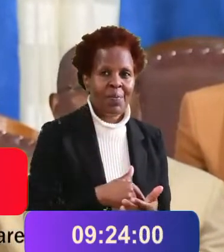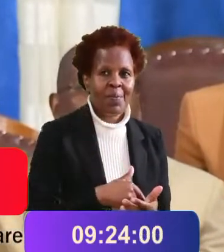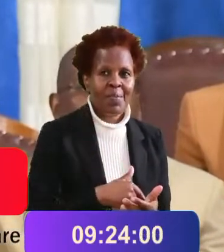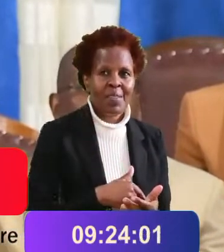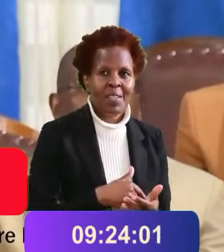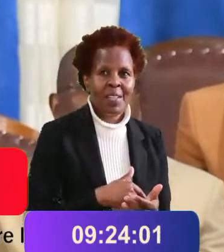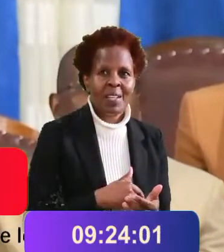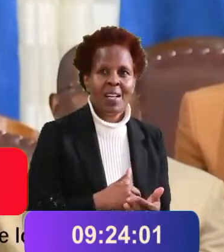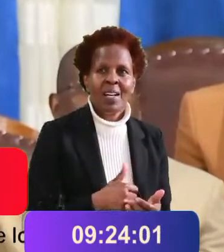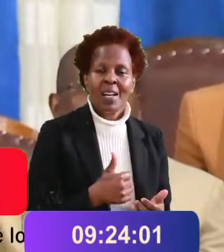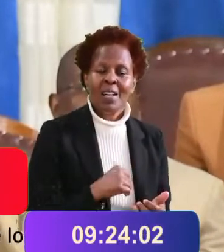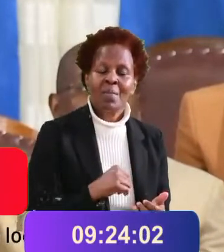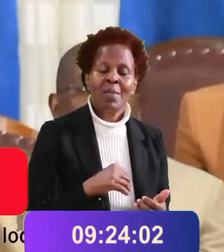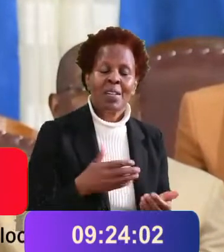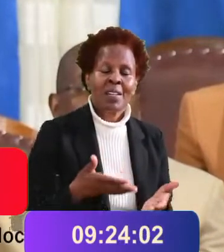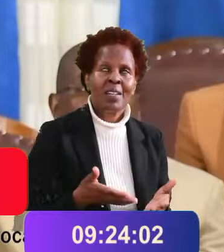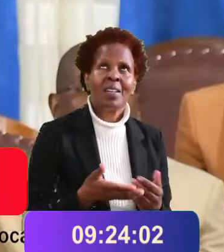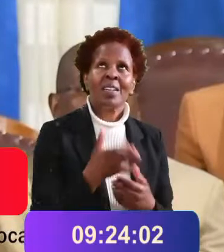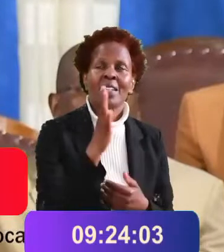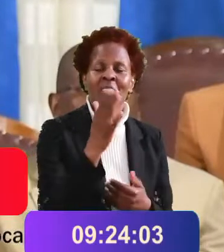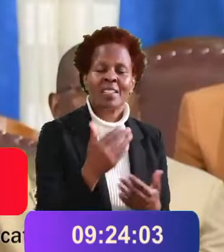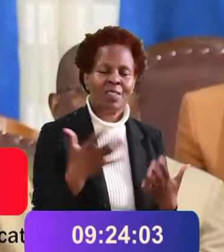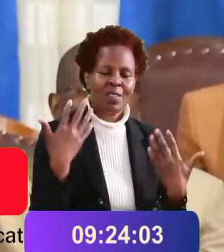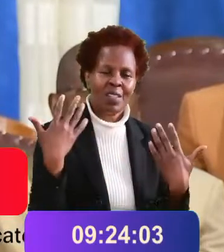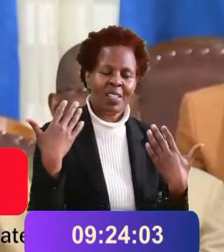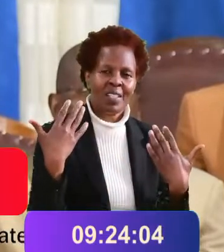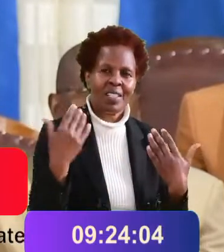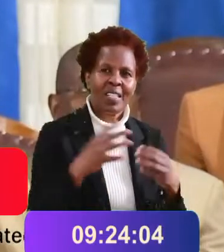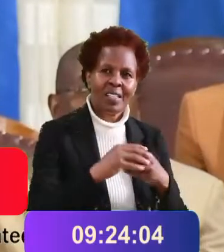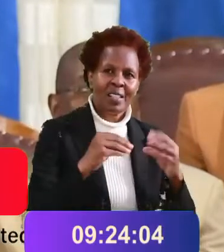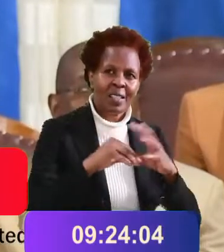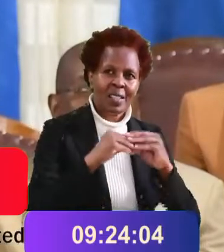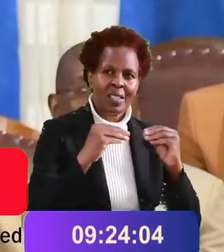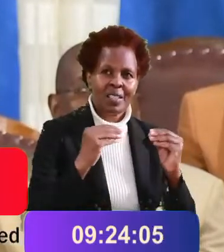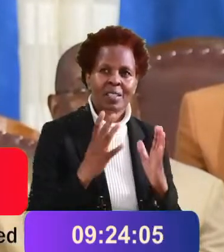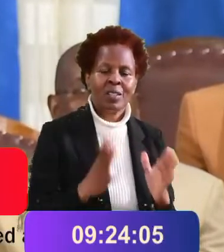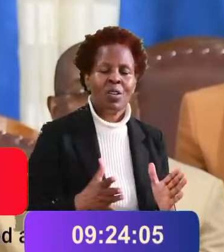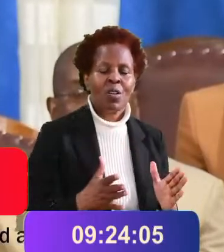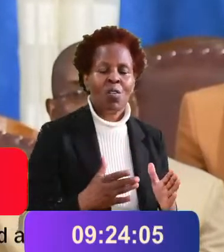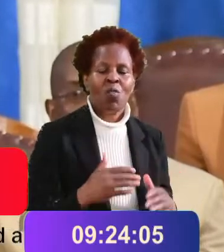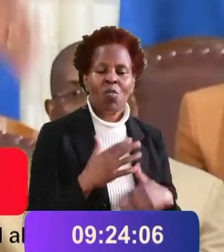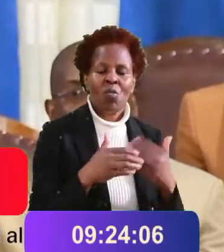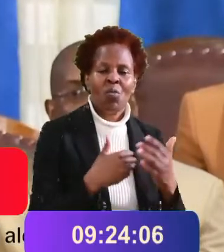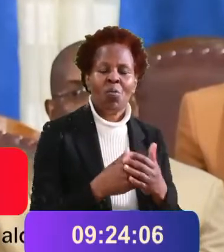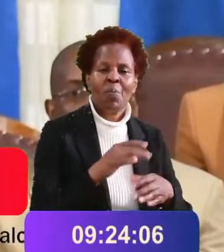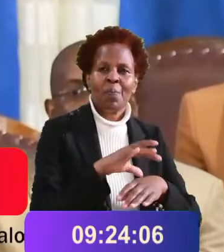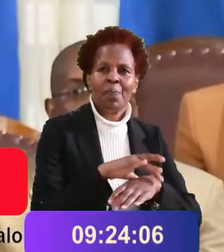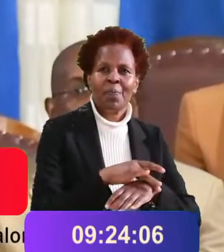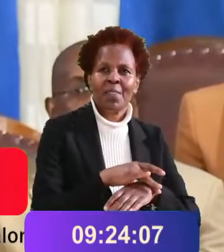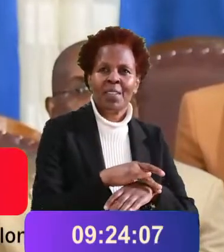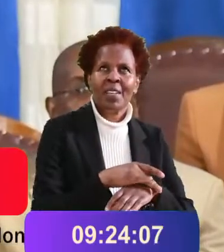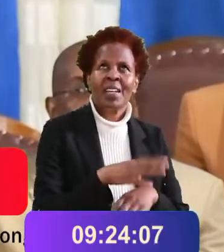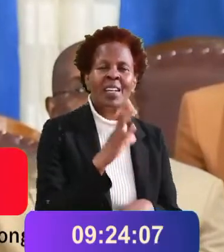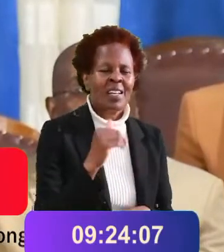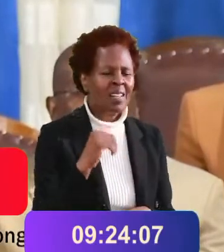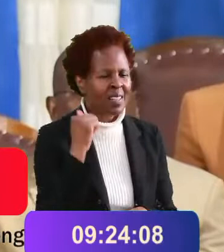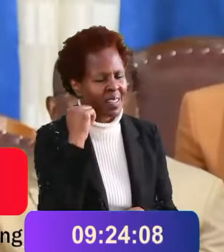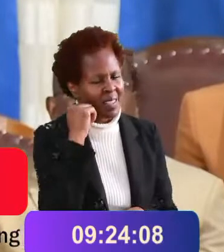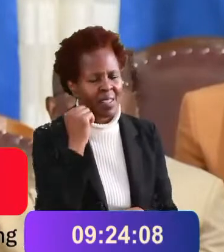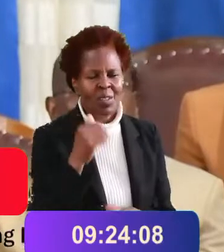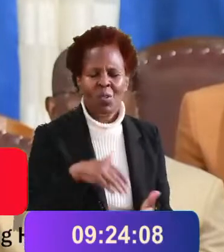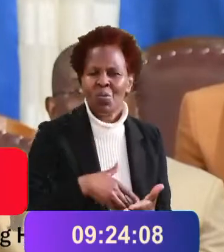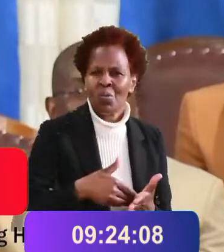the everlasting God, the creator of the ends of the earth. I do not faint or grow